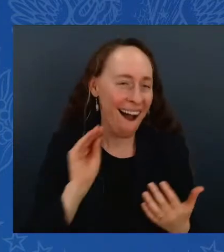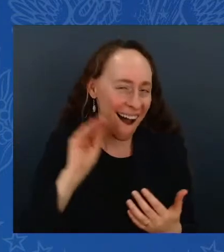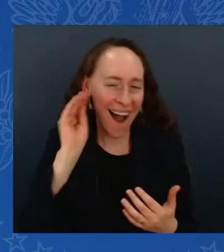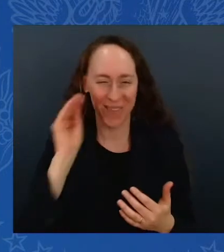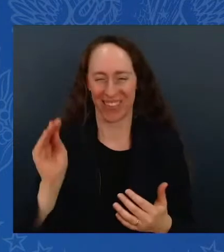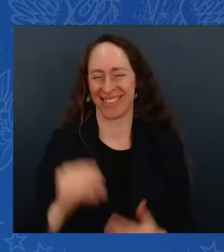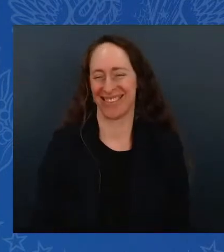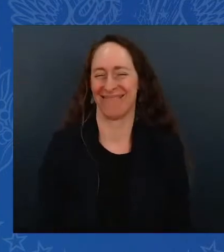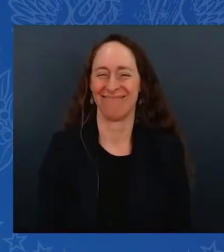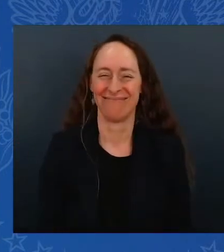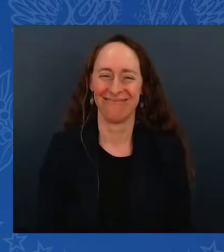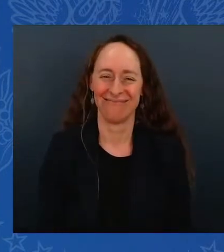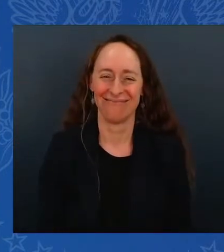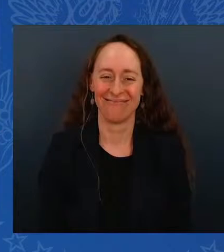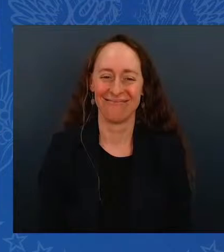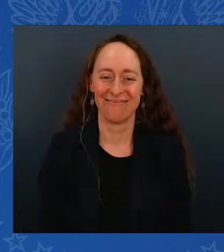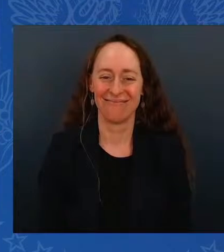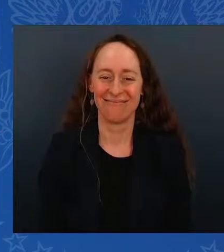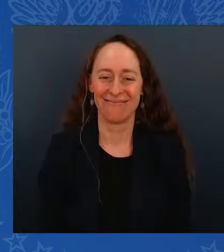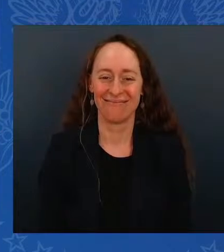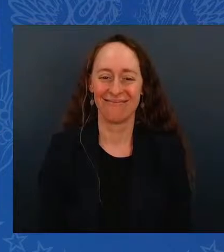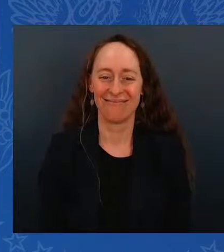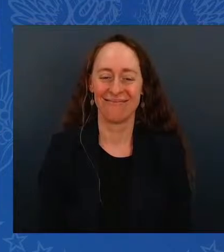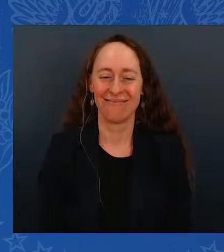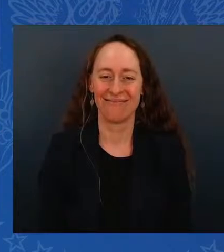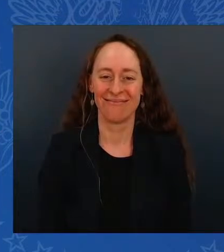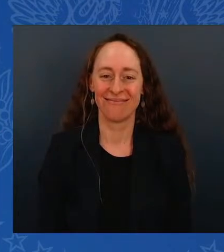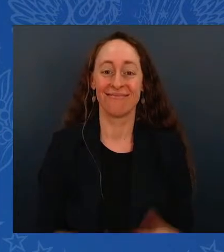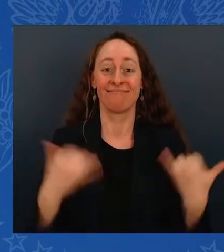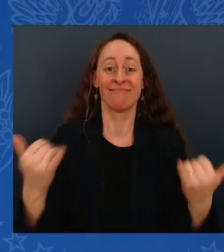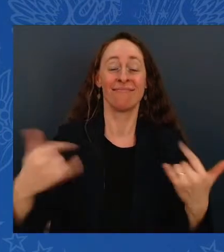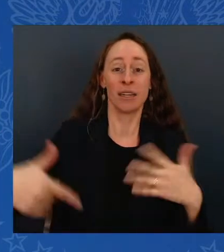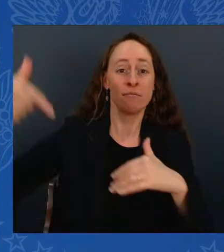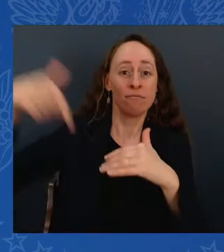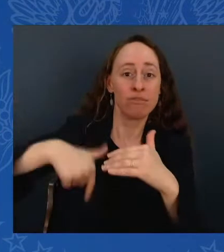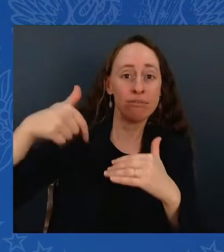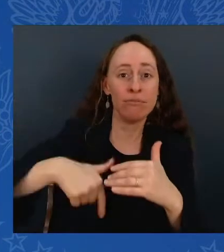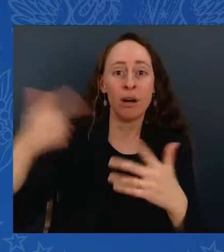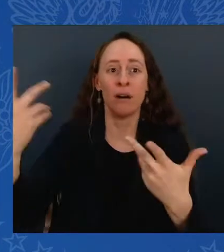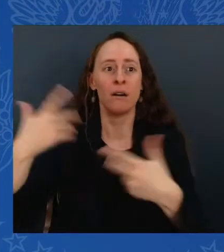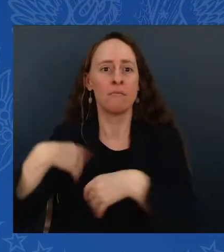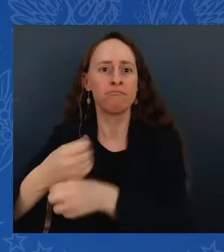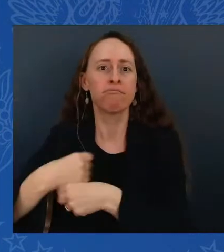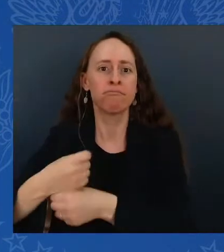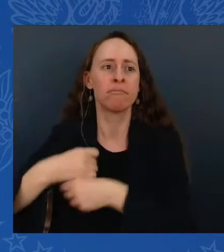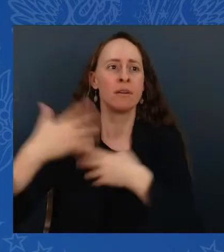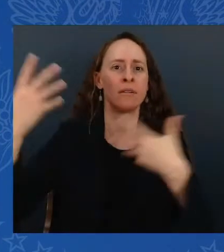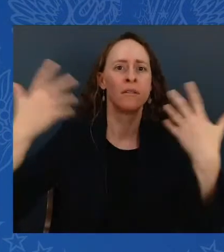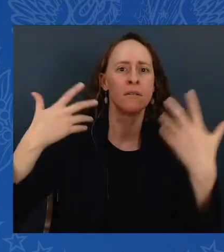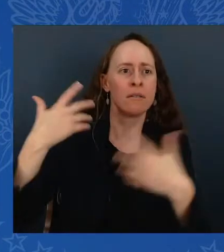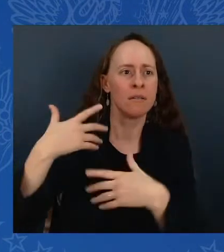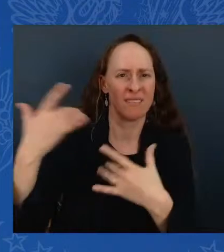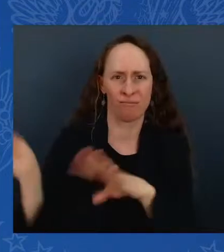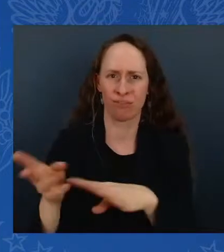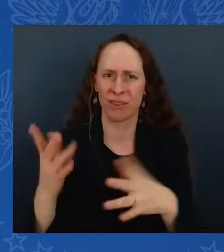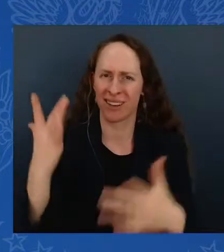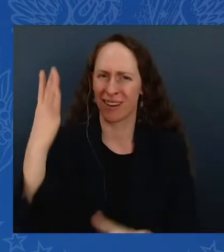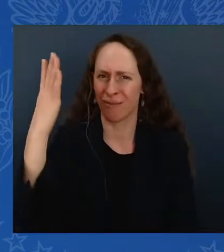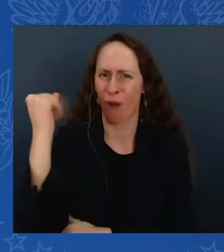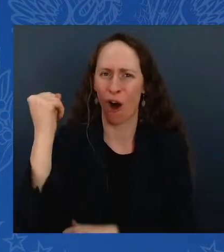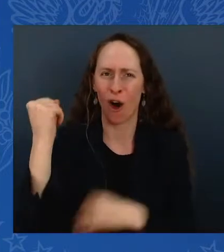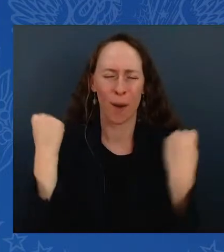America. Record highs. And unlike my predecessor, I respect the Federal Reserve's independence as